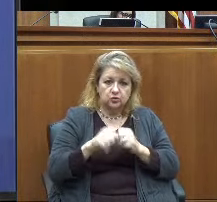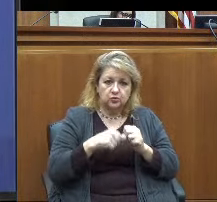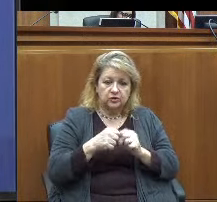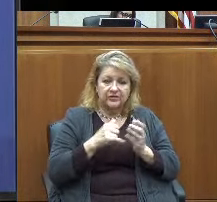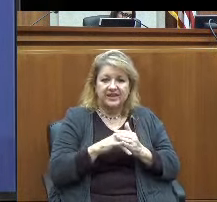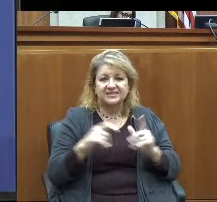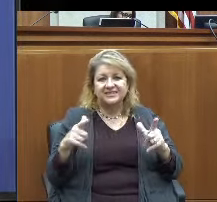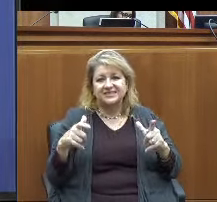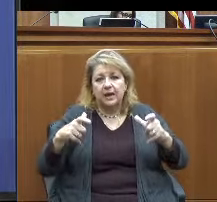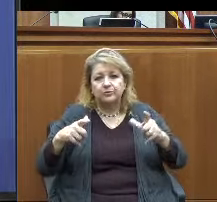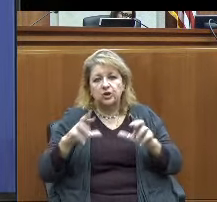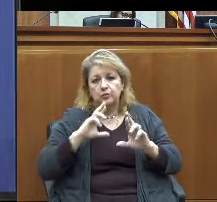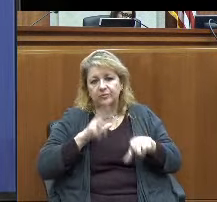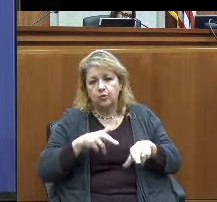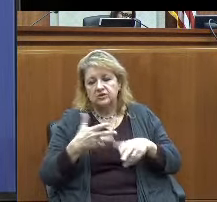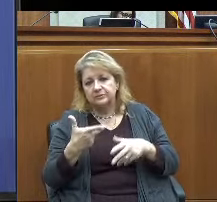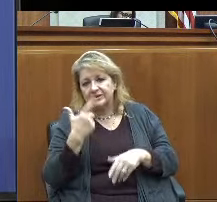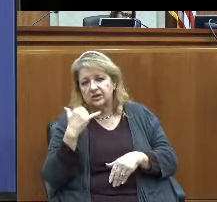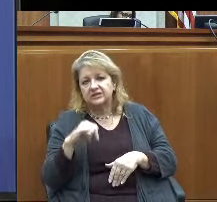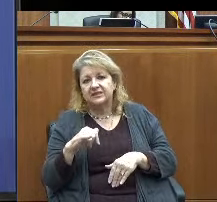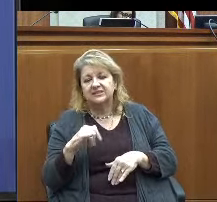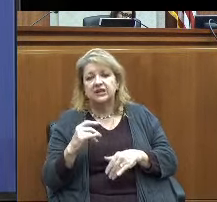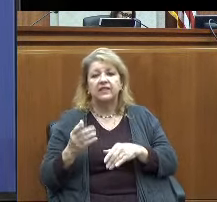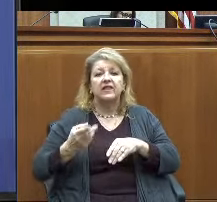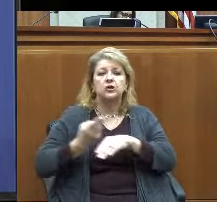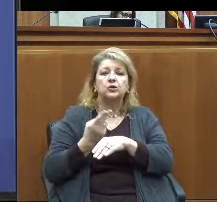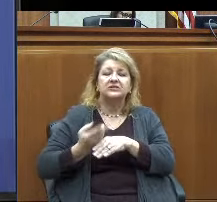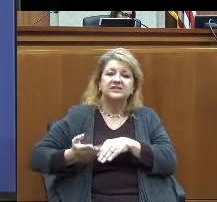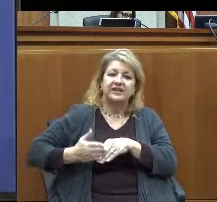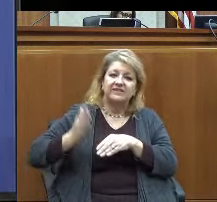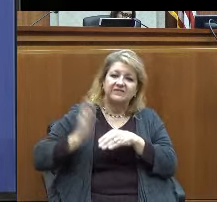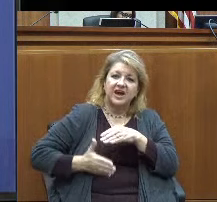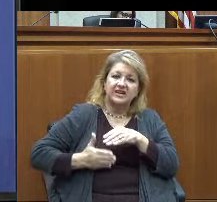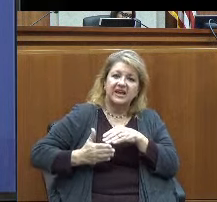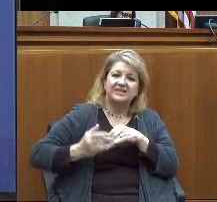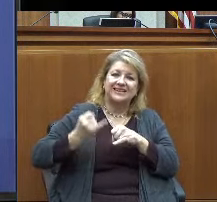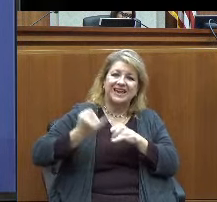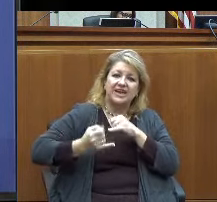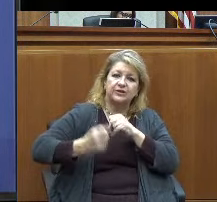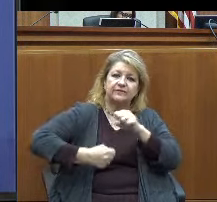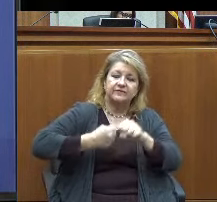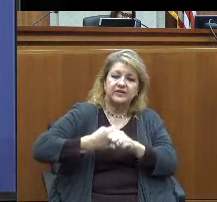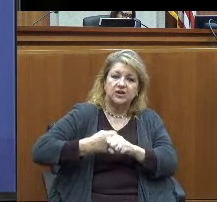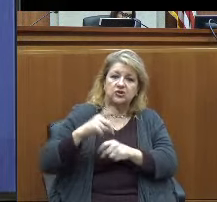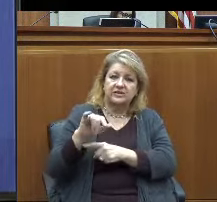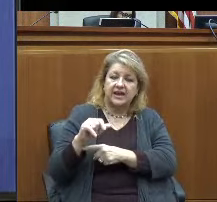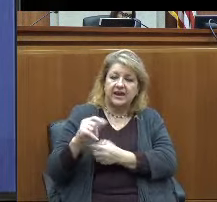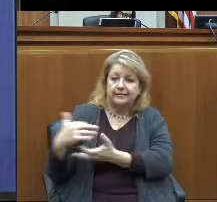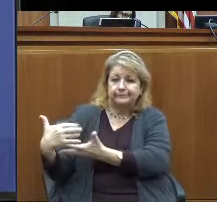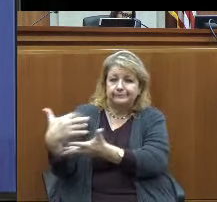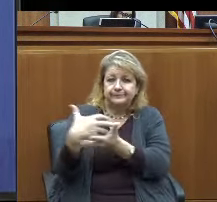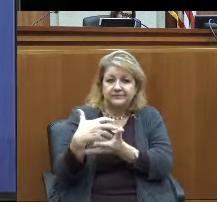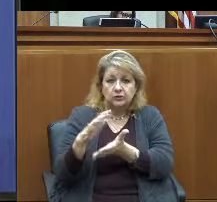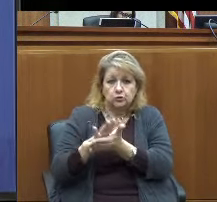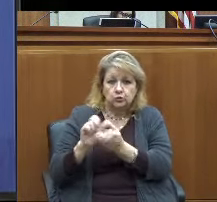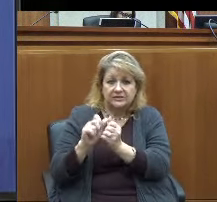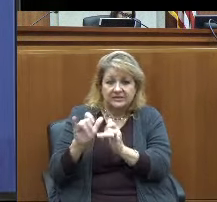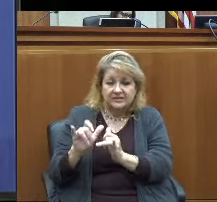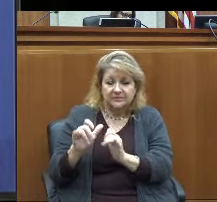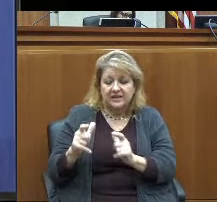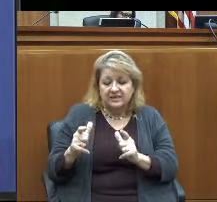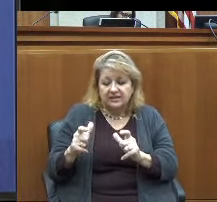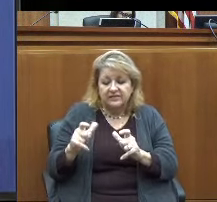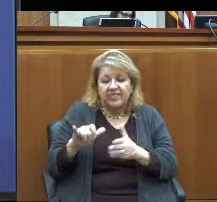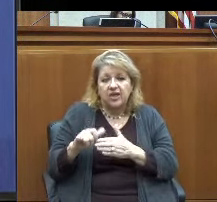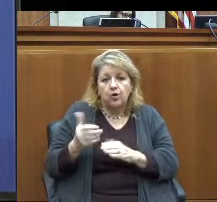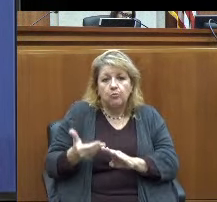called snapshot reports because they use finalized end-of-year data submitted by school systems, thus giving a snapshot of